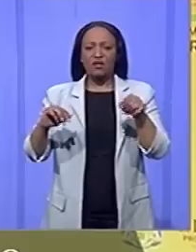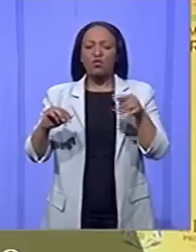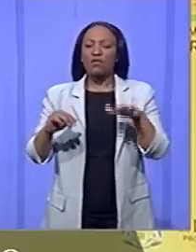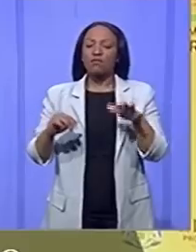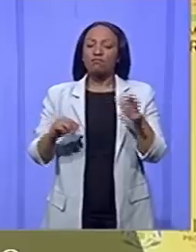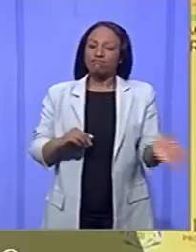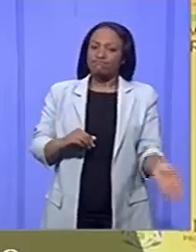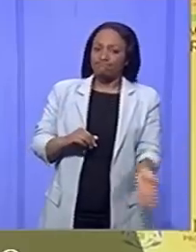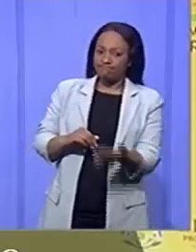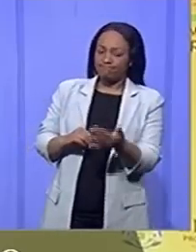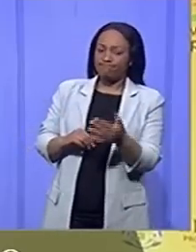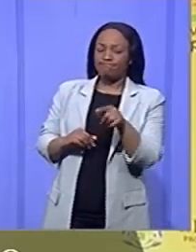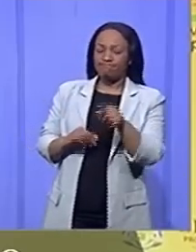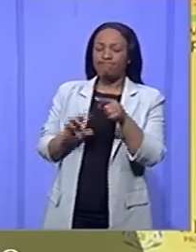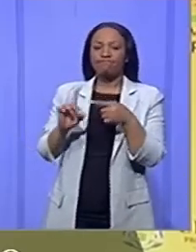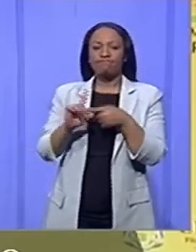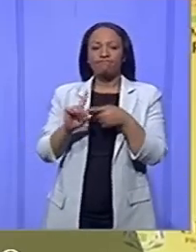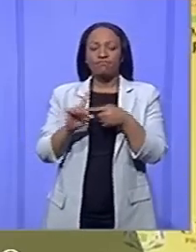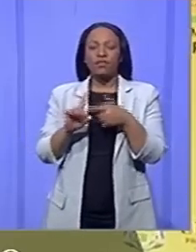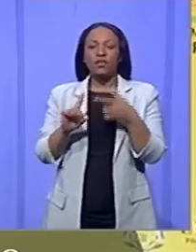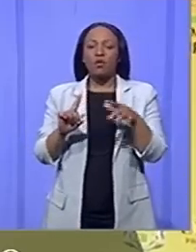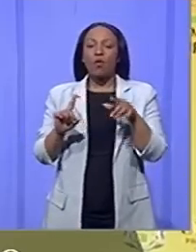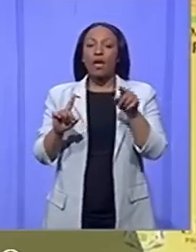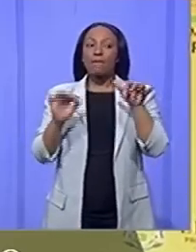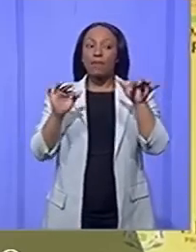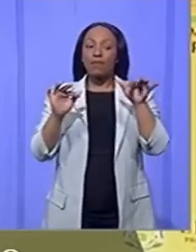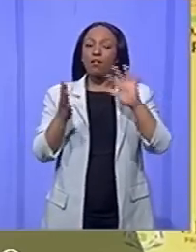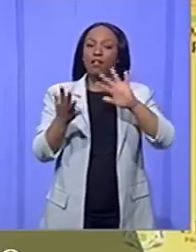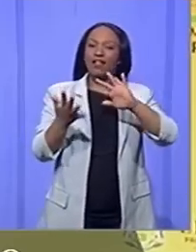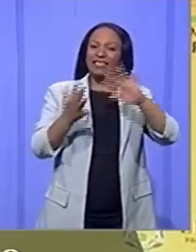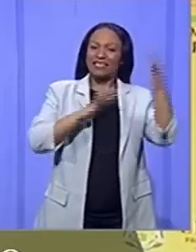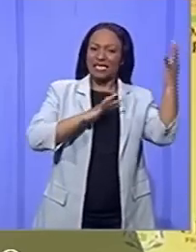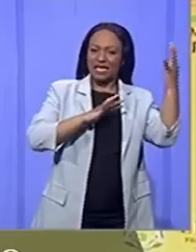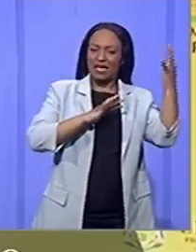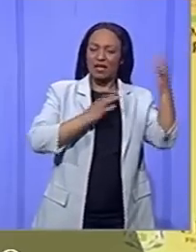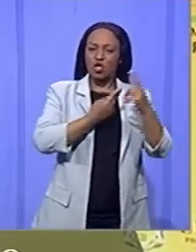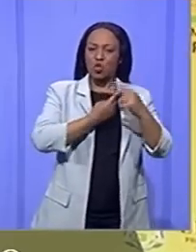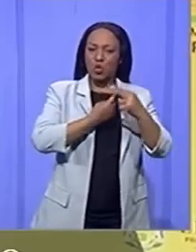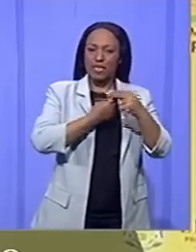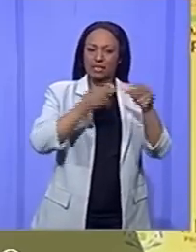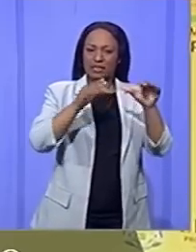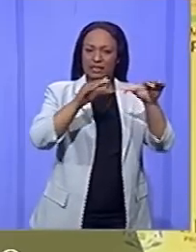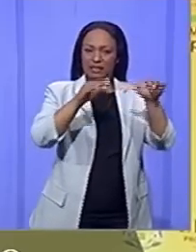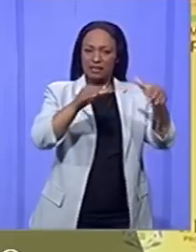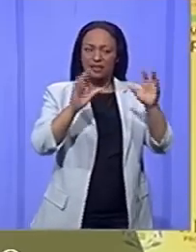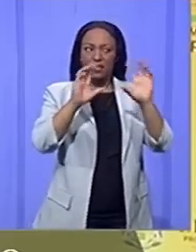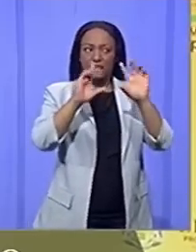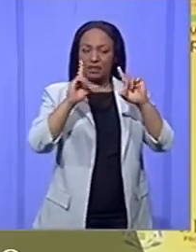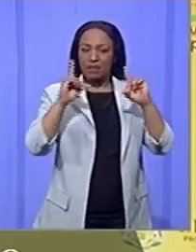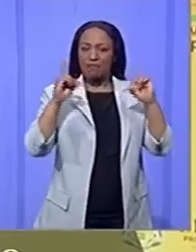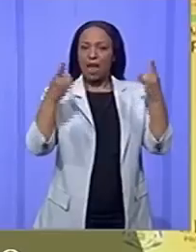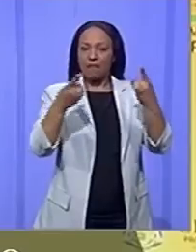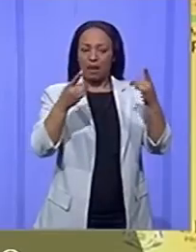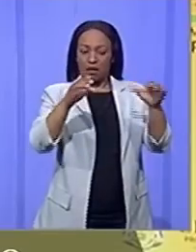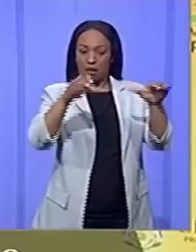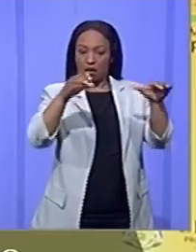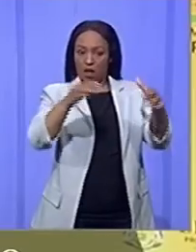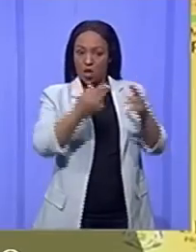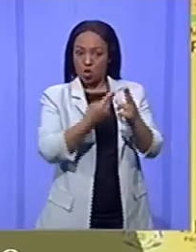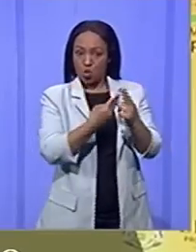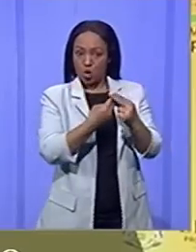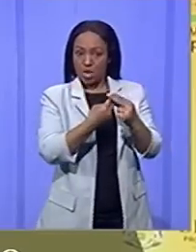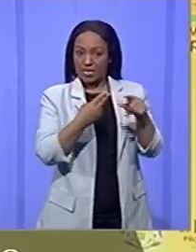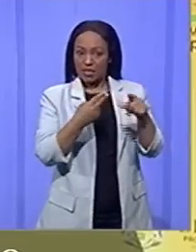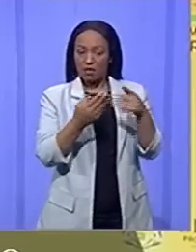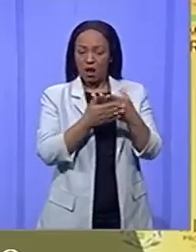ba lebeletšeng ka tša di-disaster di-unit tša rena re na le tšona ka kwa departmenteng gore ba kgone go thušana